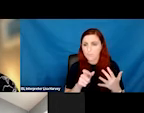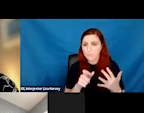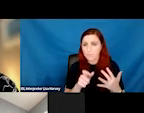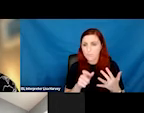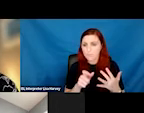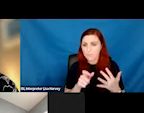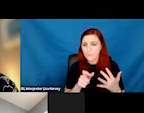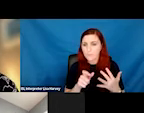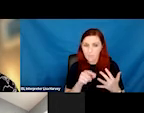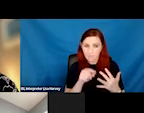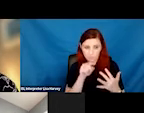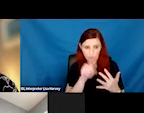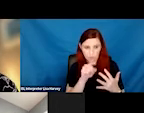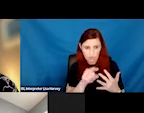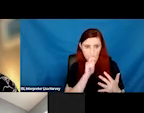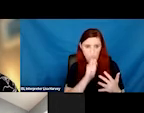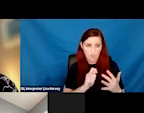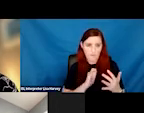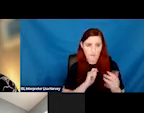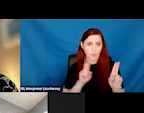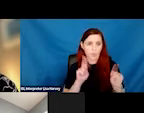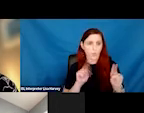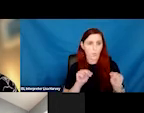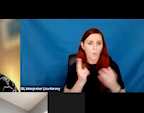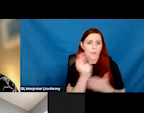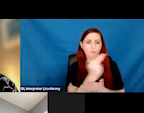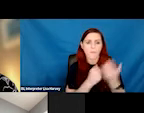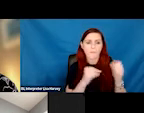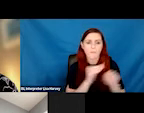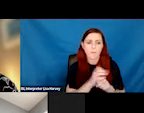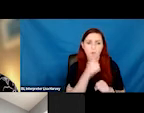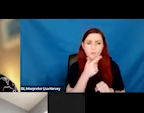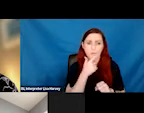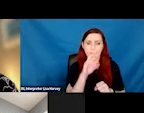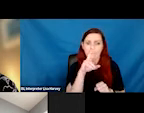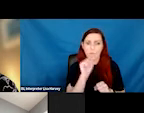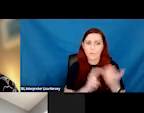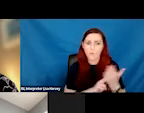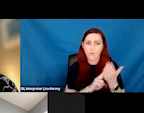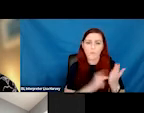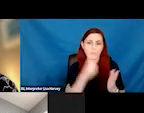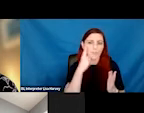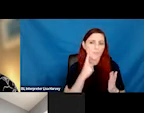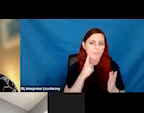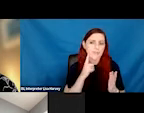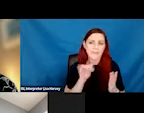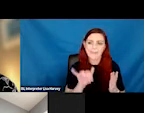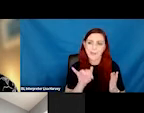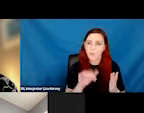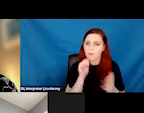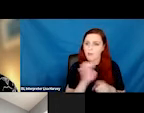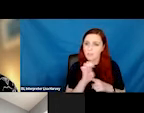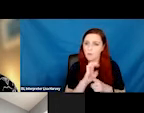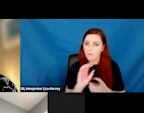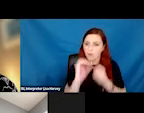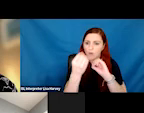definition, she has advised me that the new graphics for Dublin Bus, where there's the green on the yellow, are not giving enough contrast for her